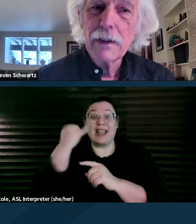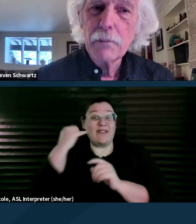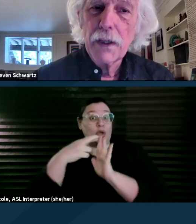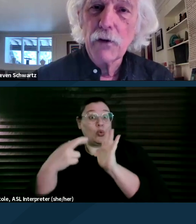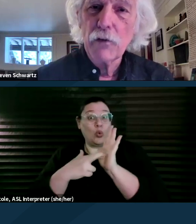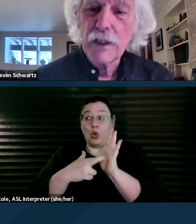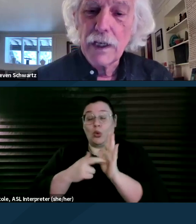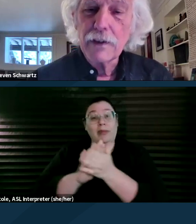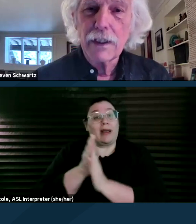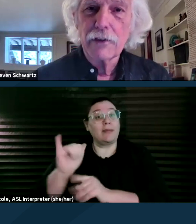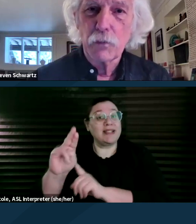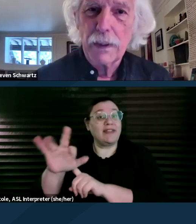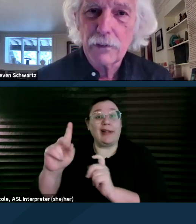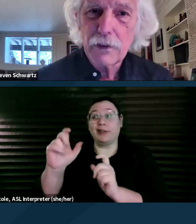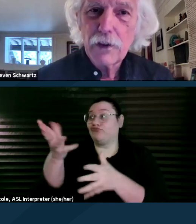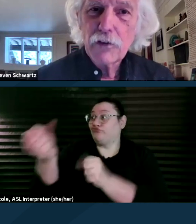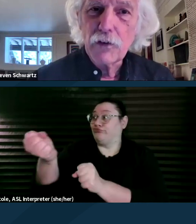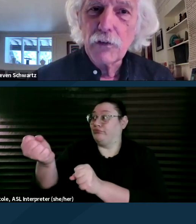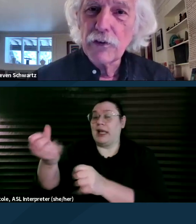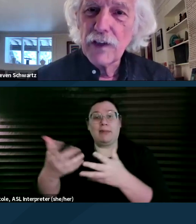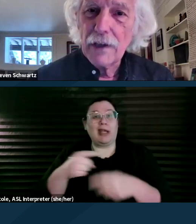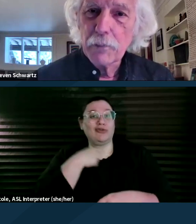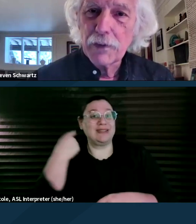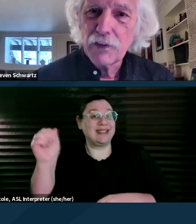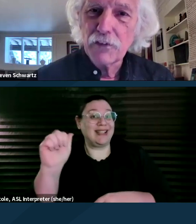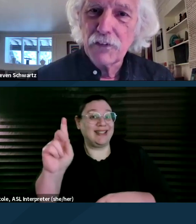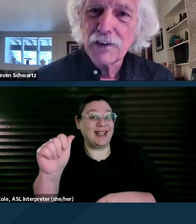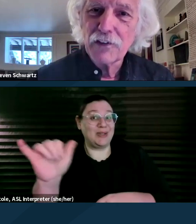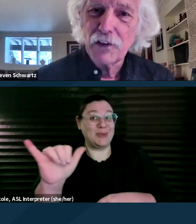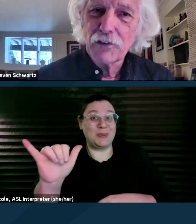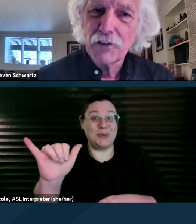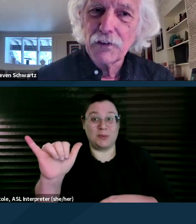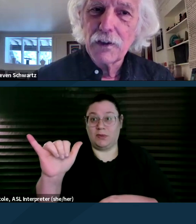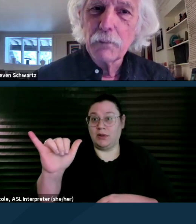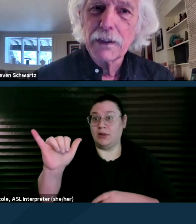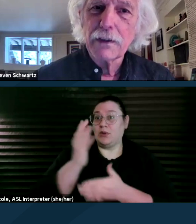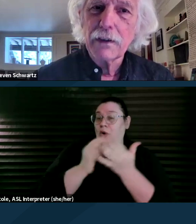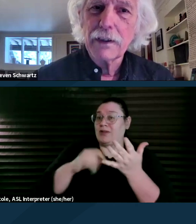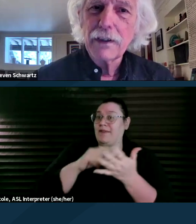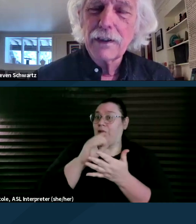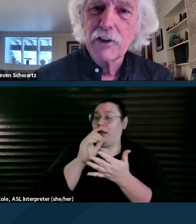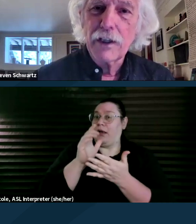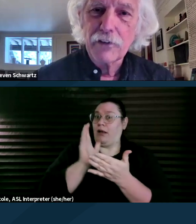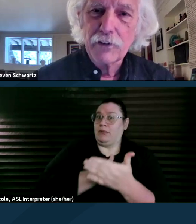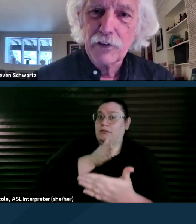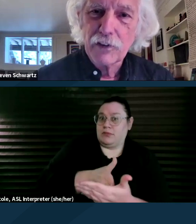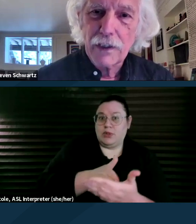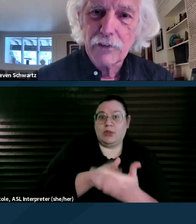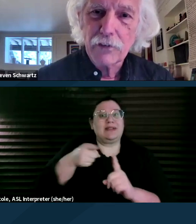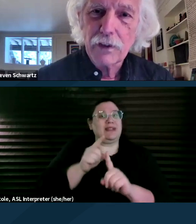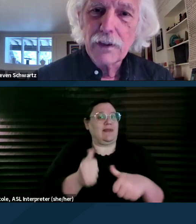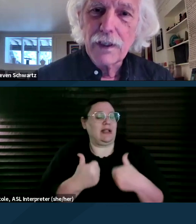might imperil the ADA as well. So there's aspects of this lawsuit, particularly the challenge